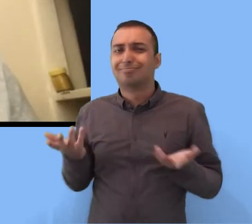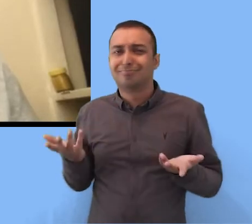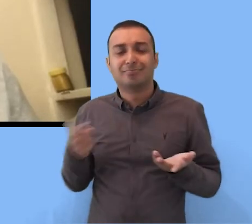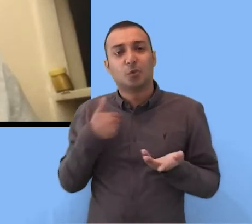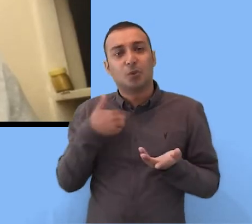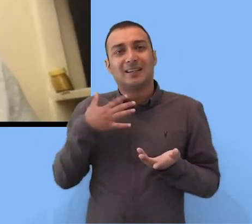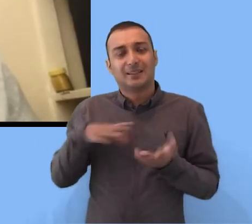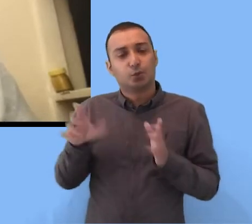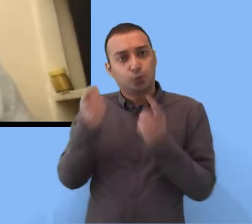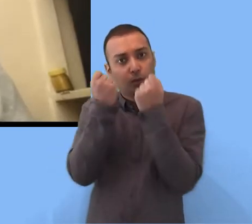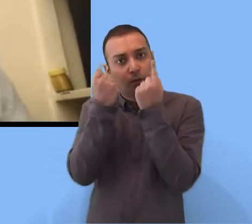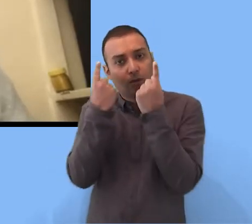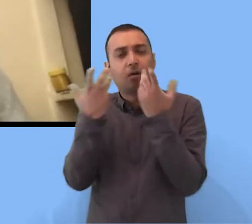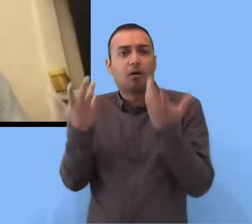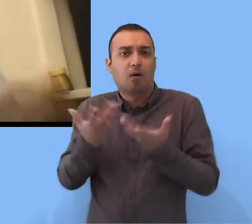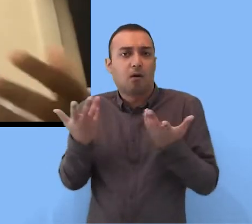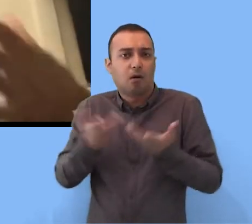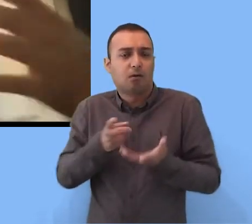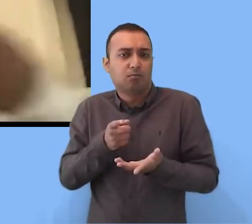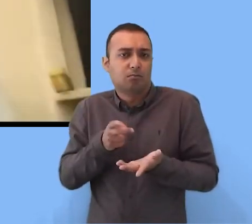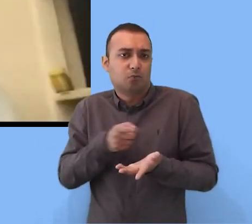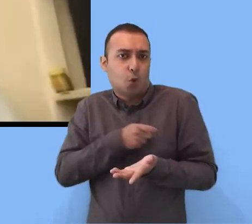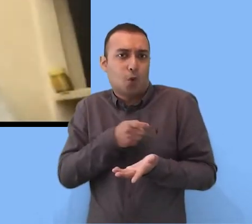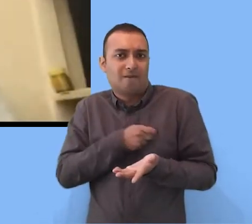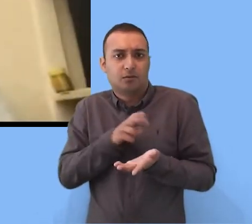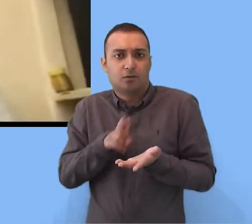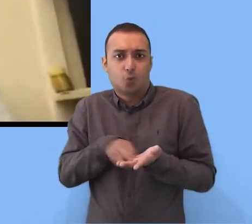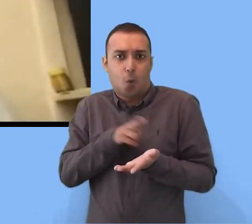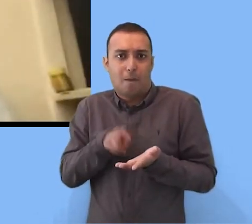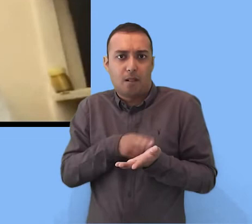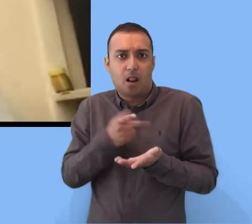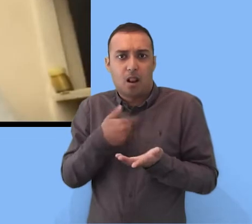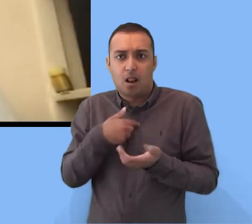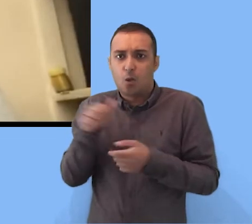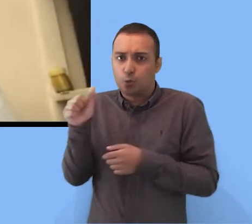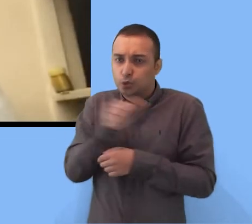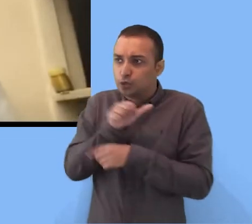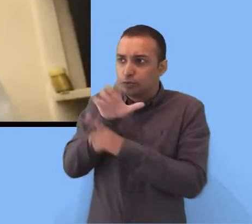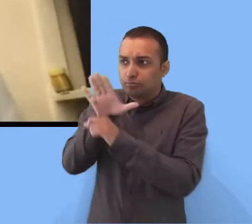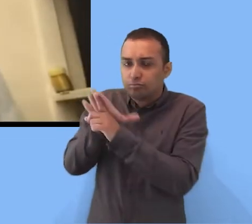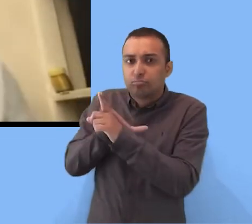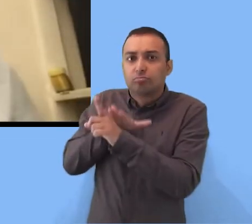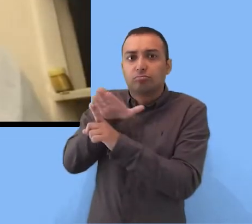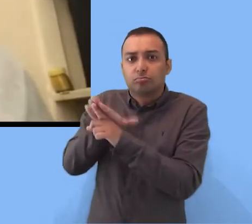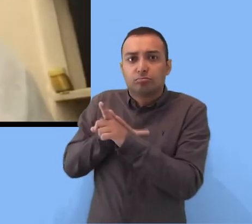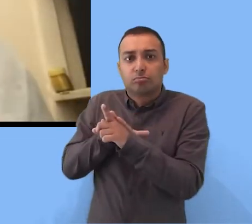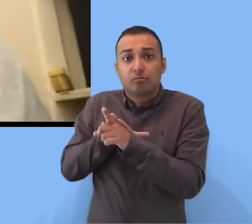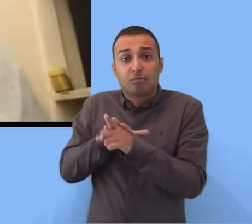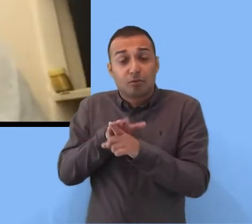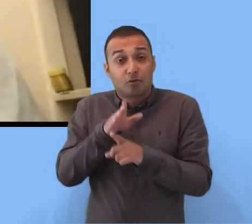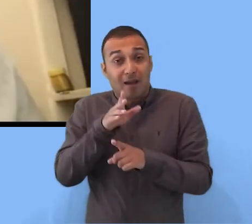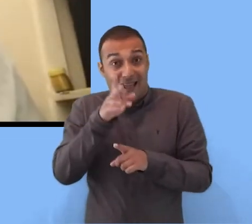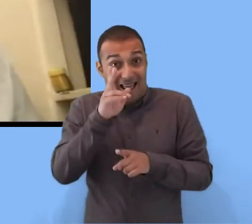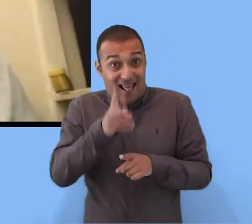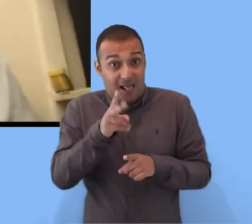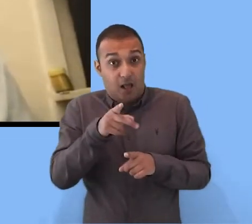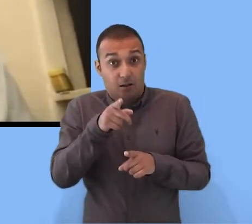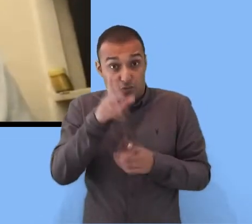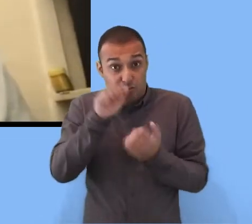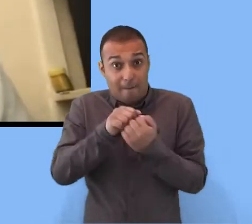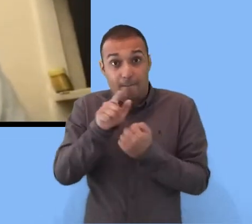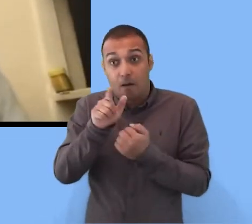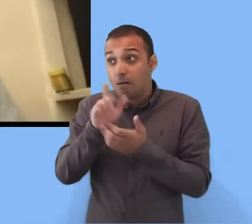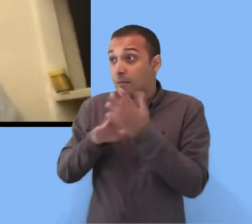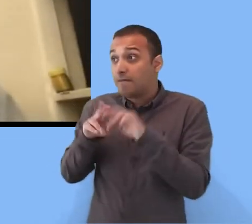I'll say it again. Parents are entrusting us, they who they do not know, with their